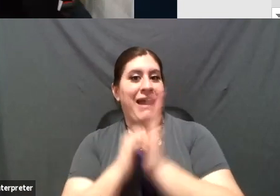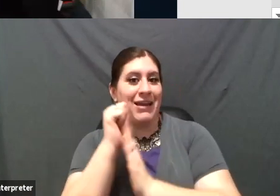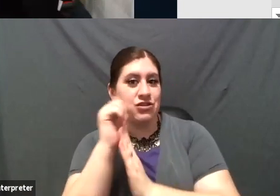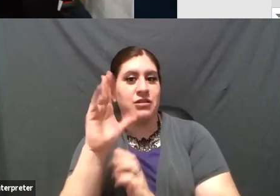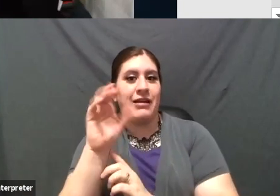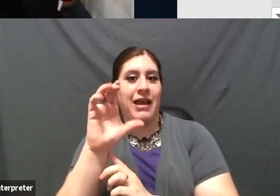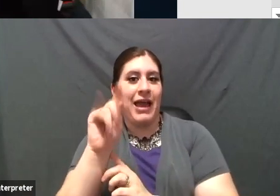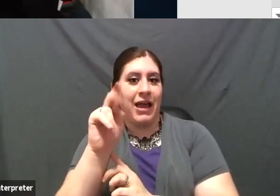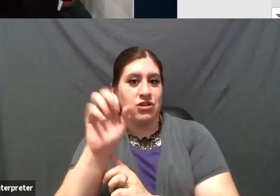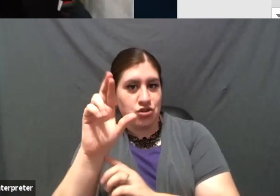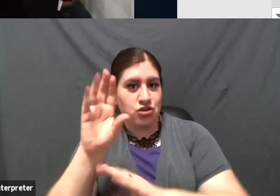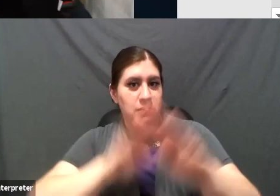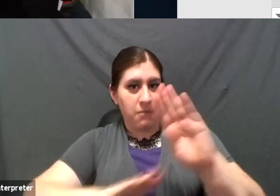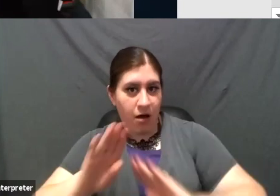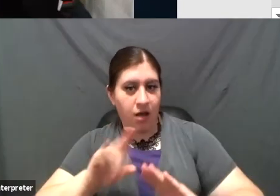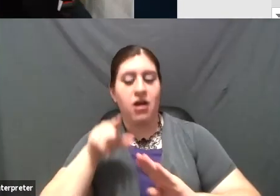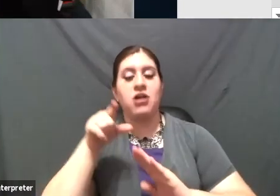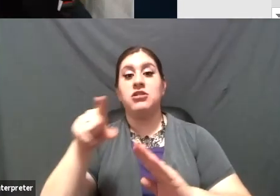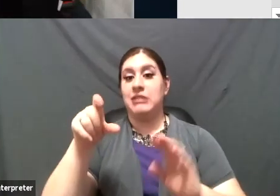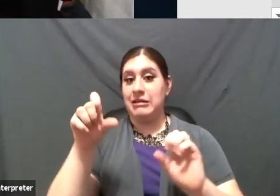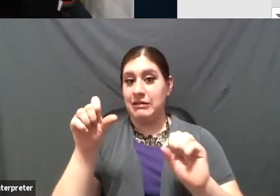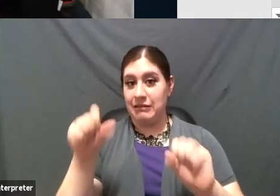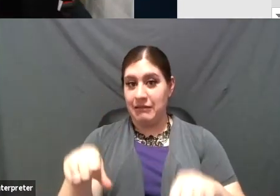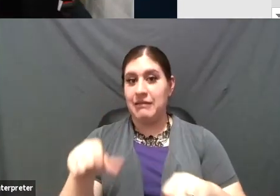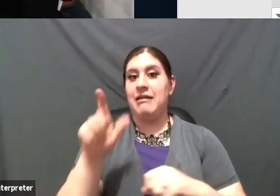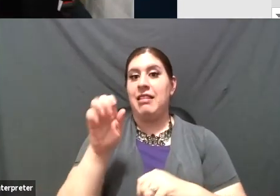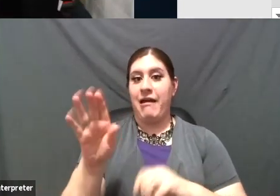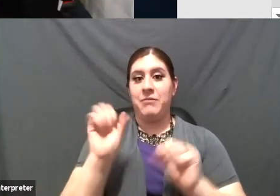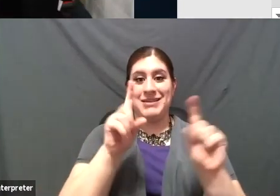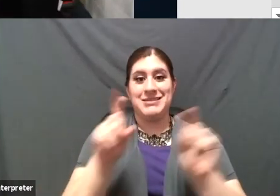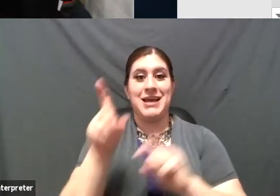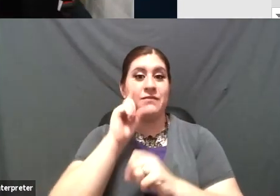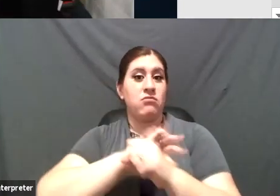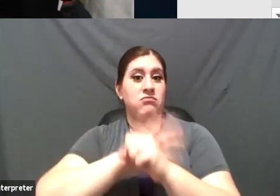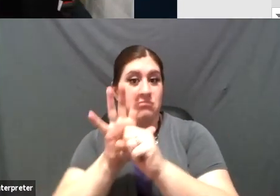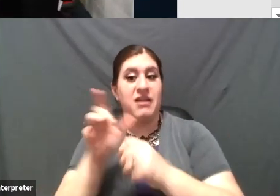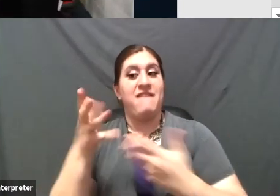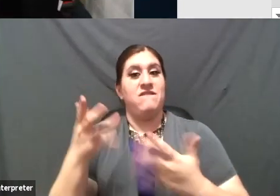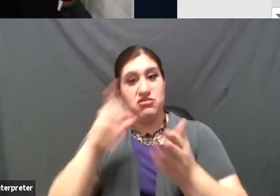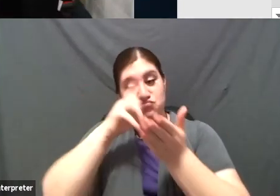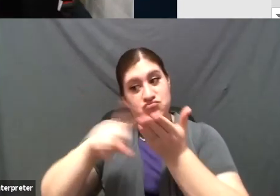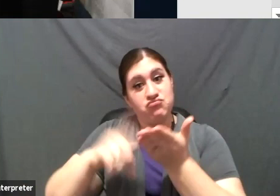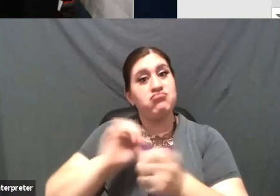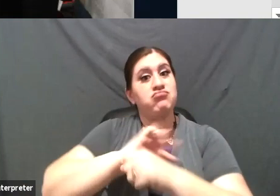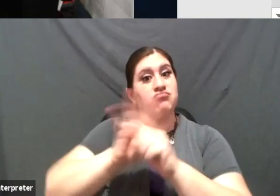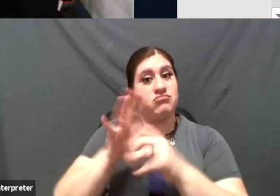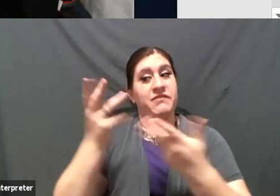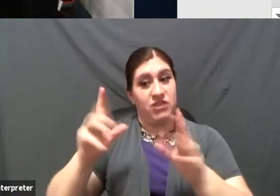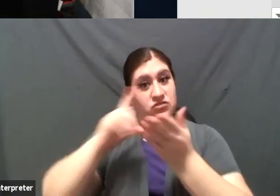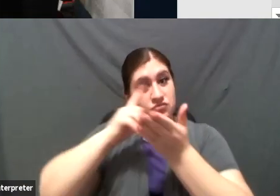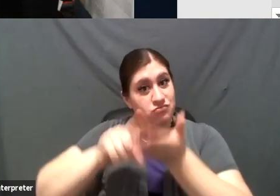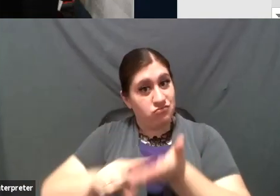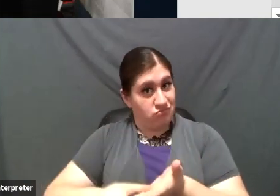in particular. He also has the capacities in his lab to test for COVID, and he's done some research on COVID viruses as